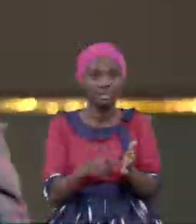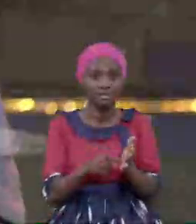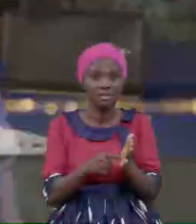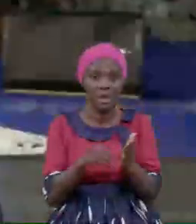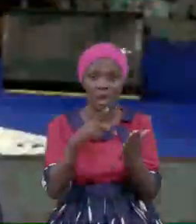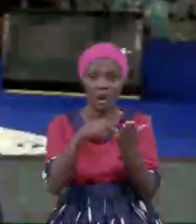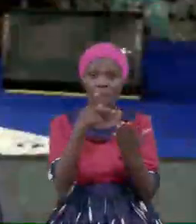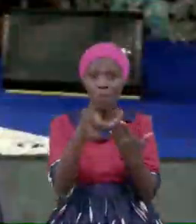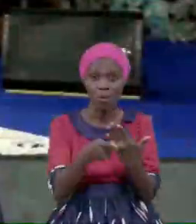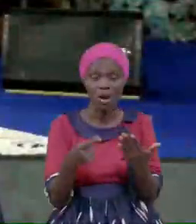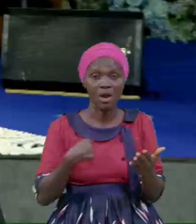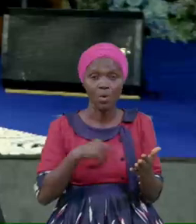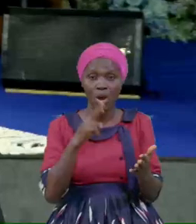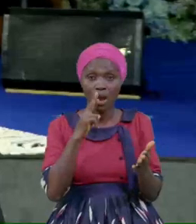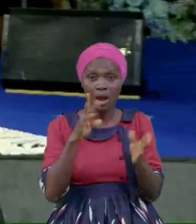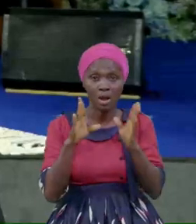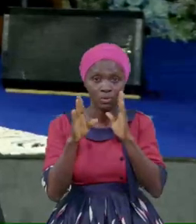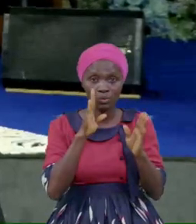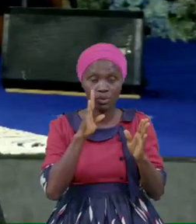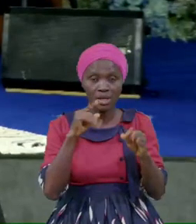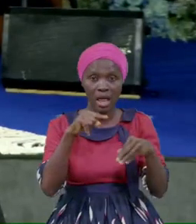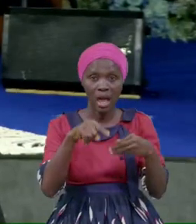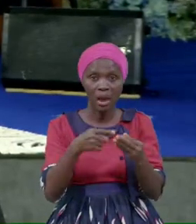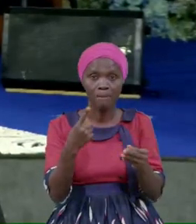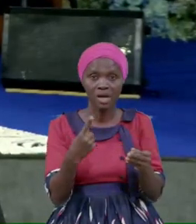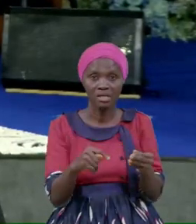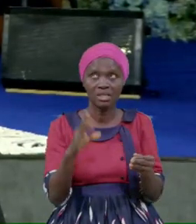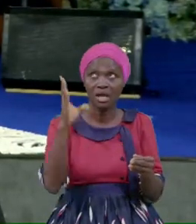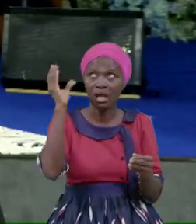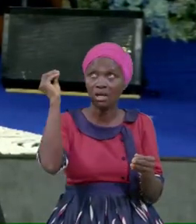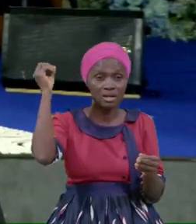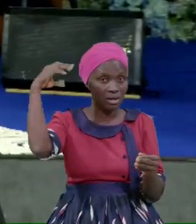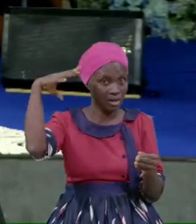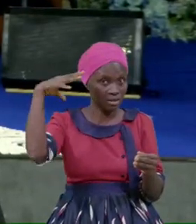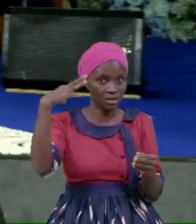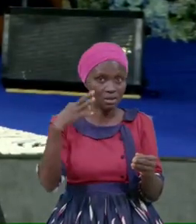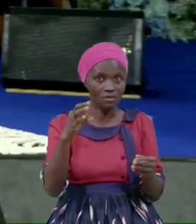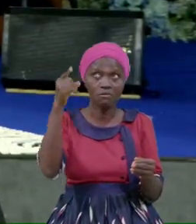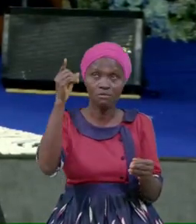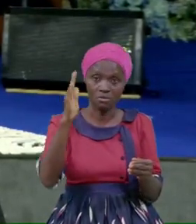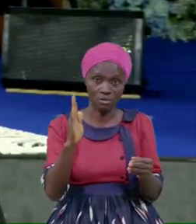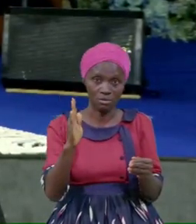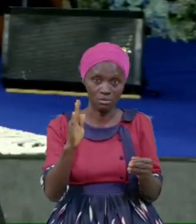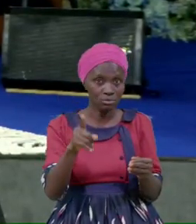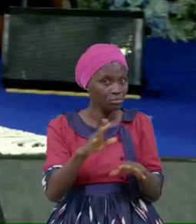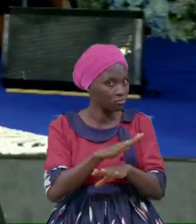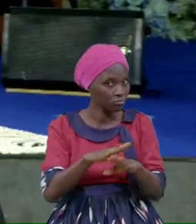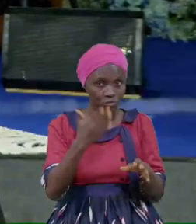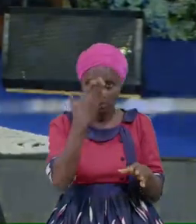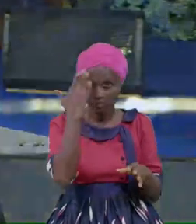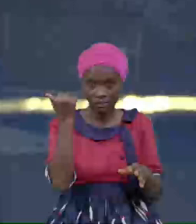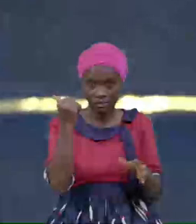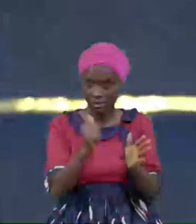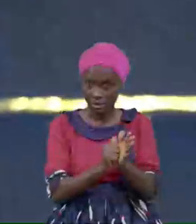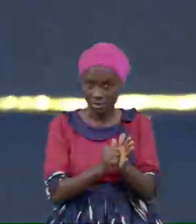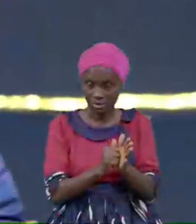talking about the grace of God. Don't forget that. The